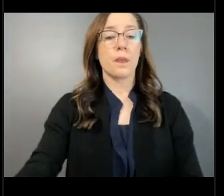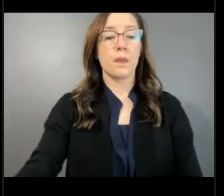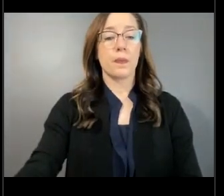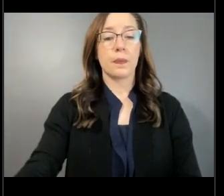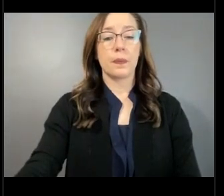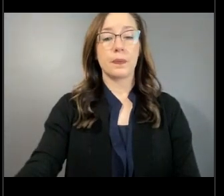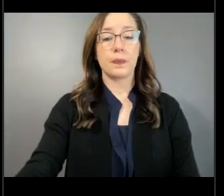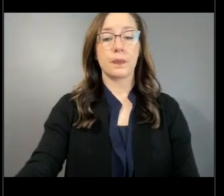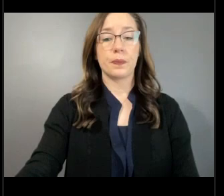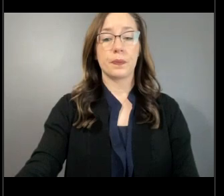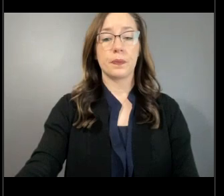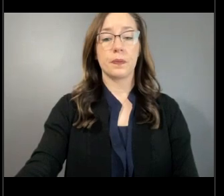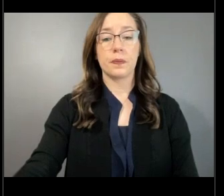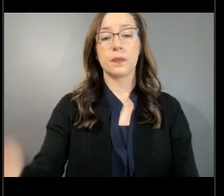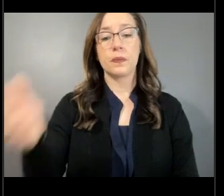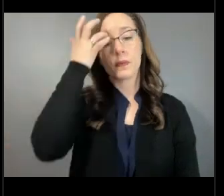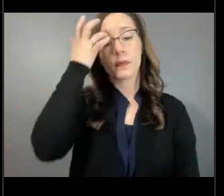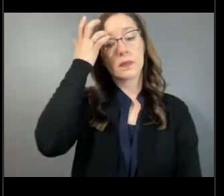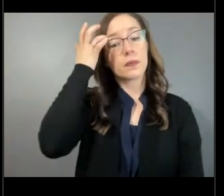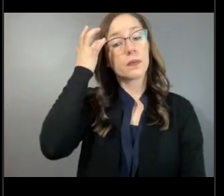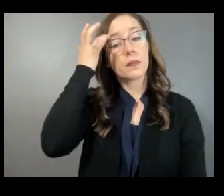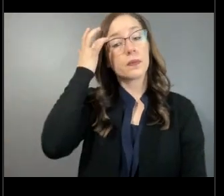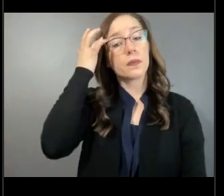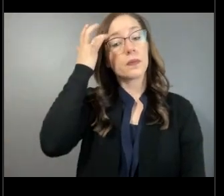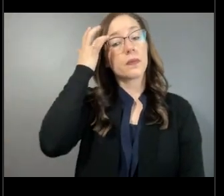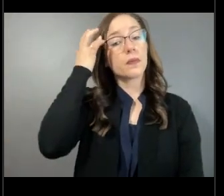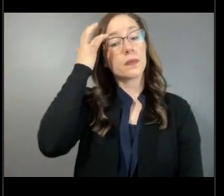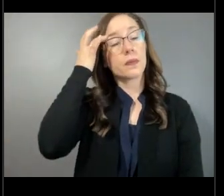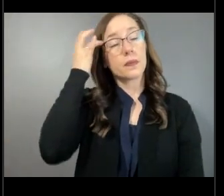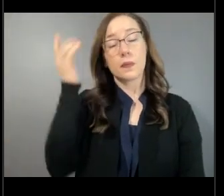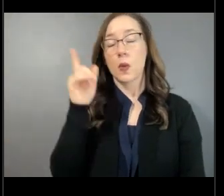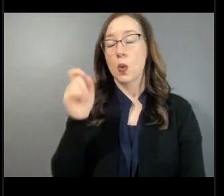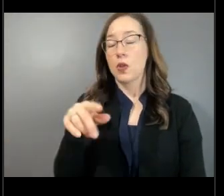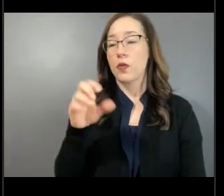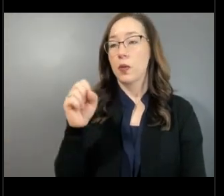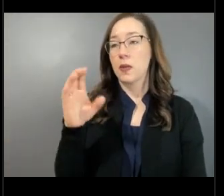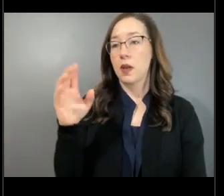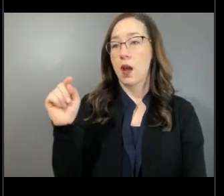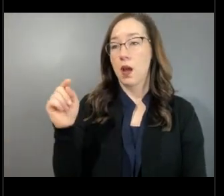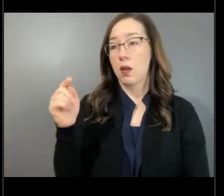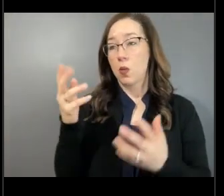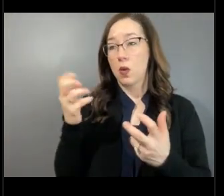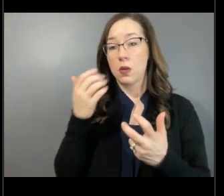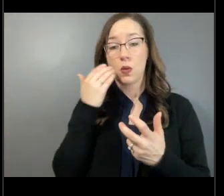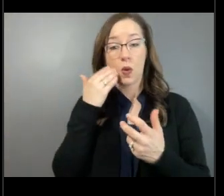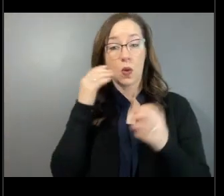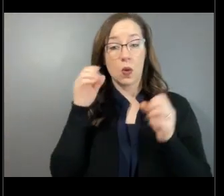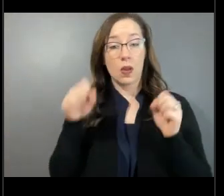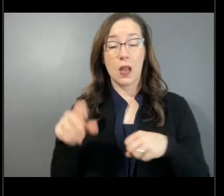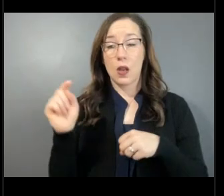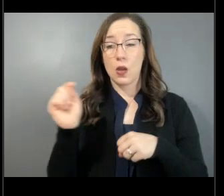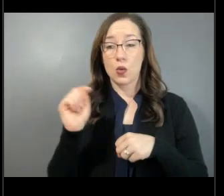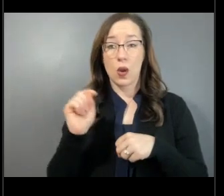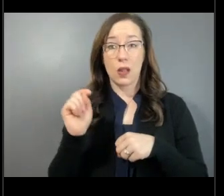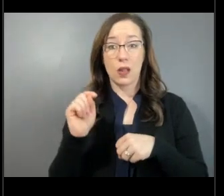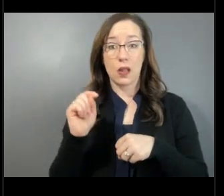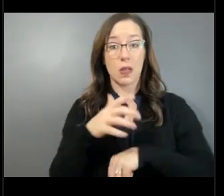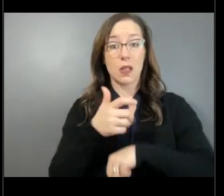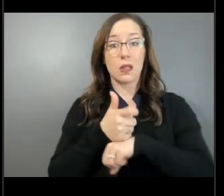Now we have a question from Scott. And Scott would like to know, can a toilet be